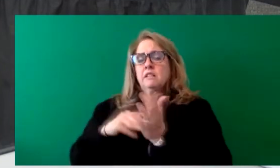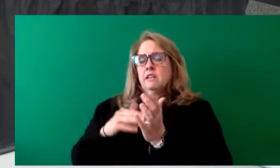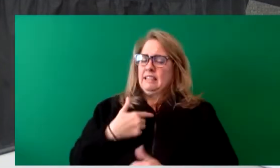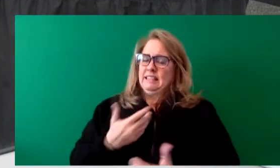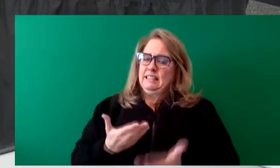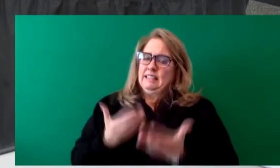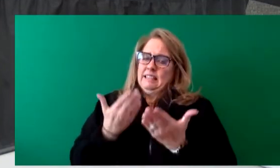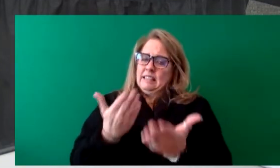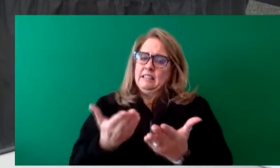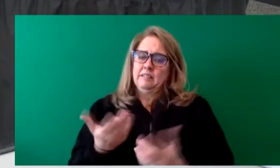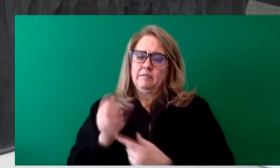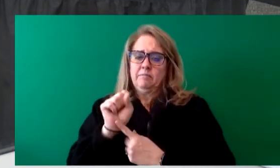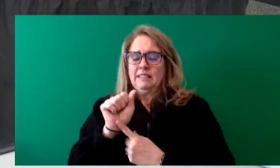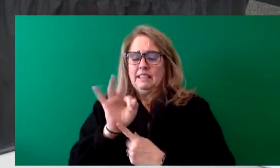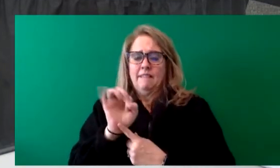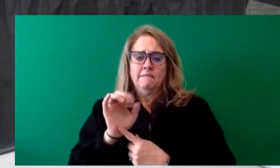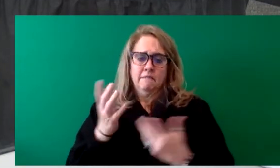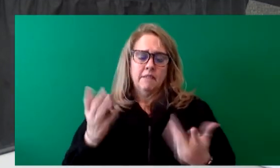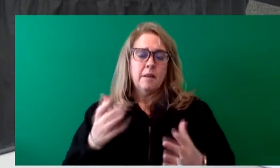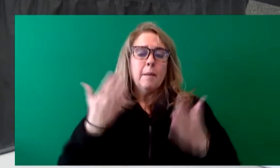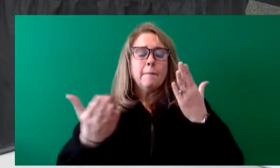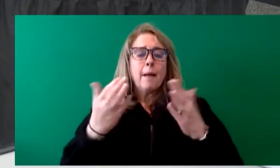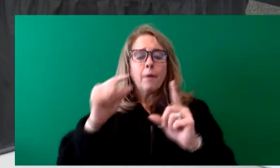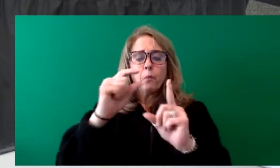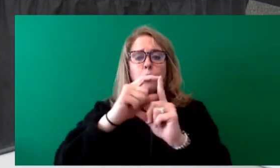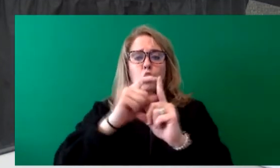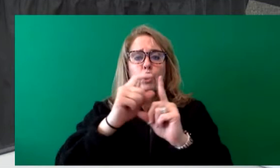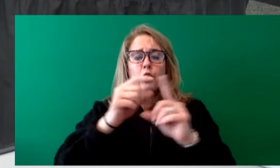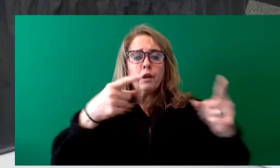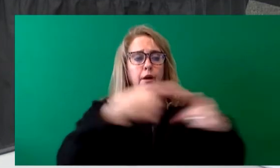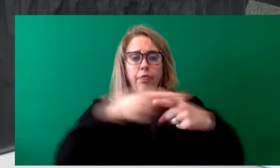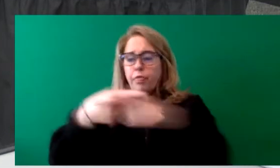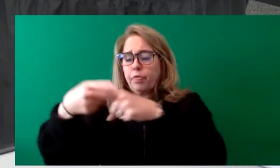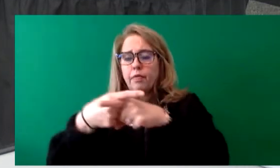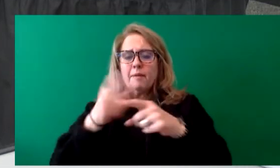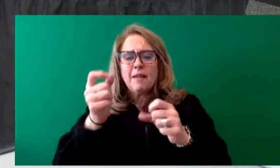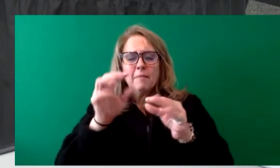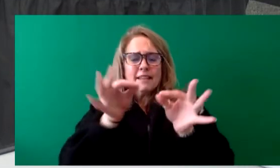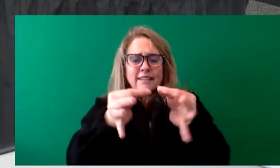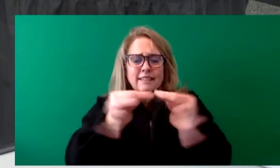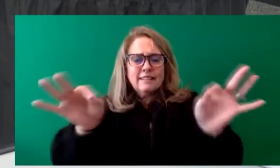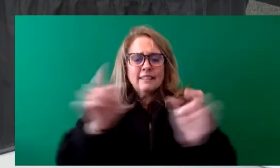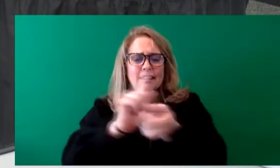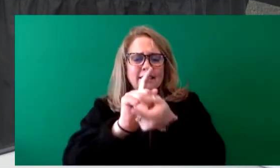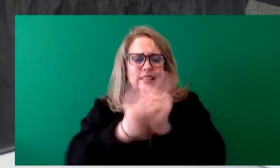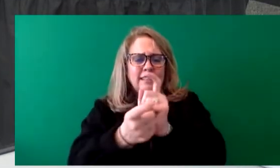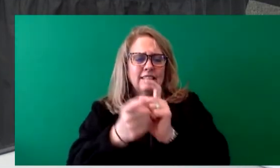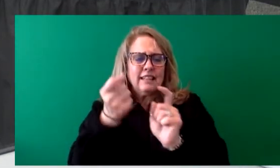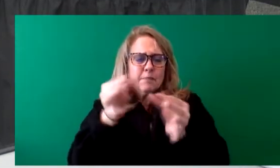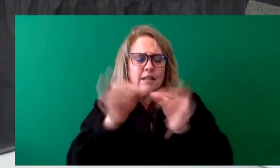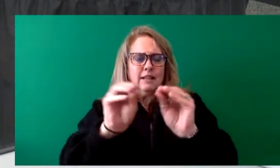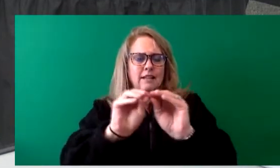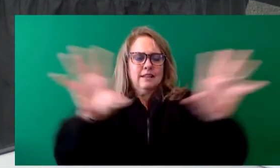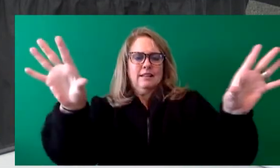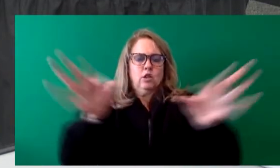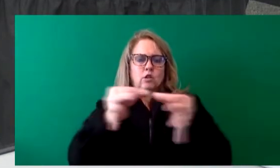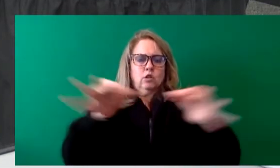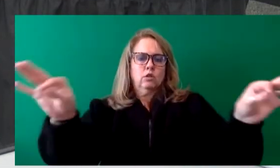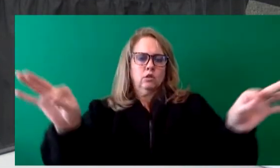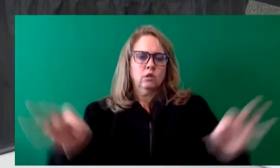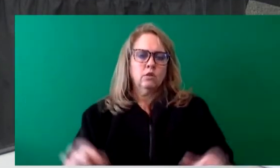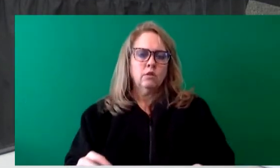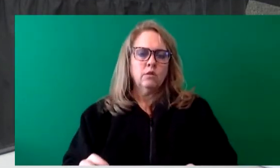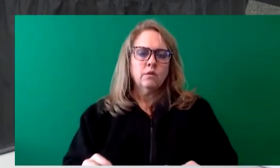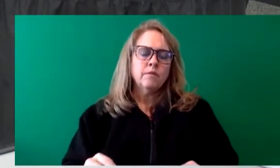and consider wearing a mask when indoors or something like that versus a blanket, everyone should do this. And then one